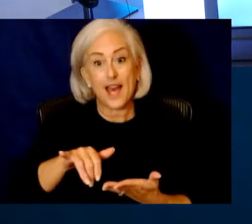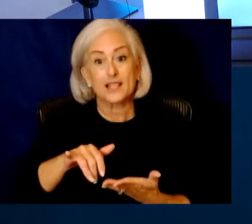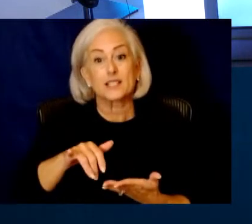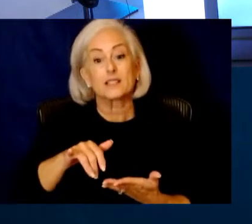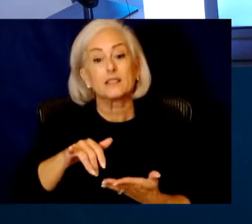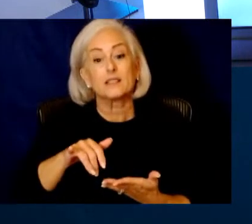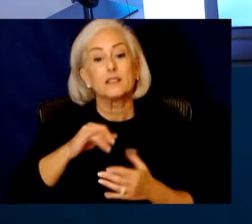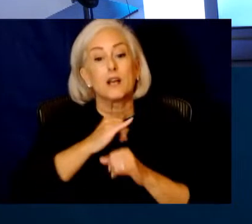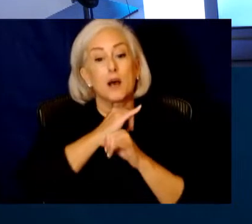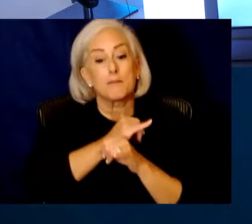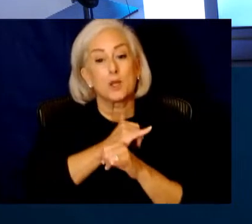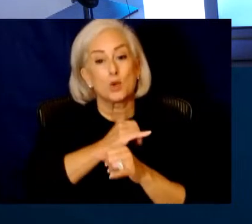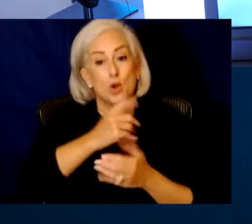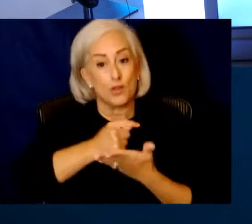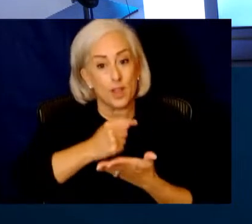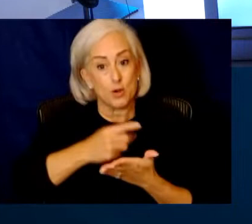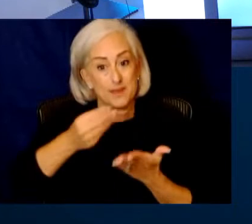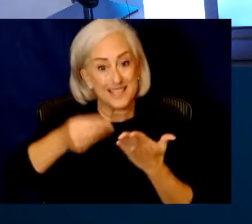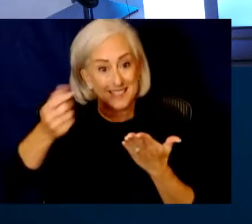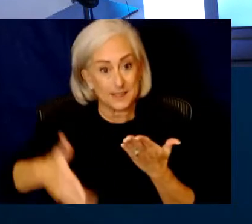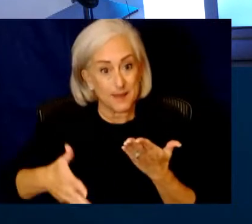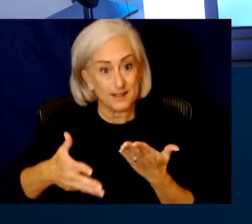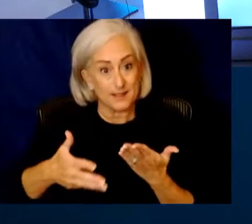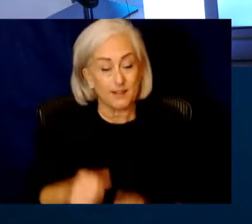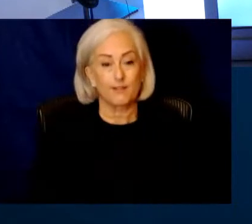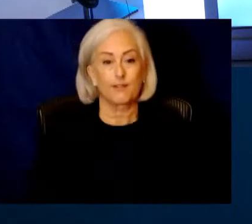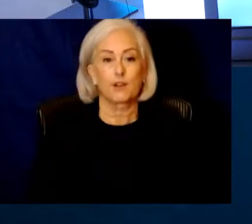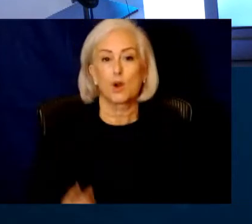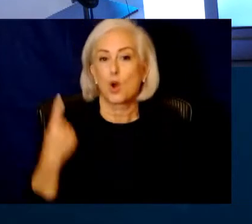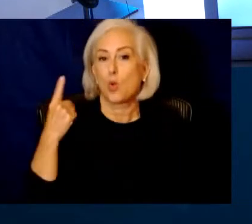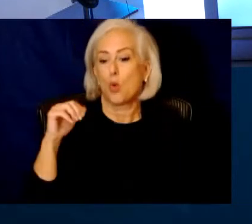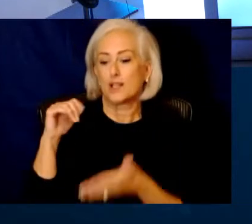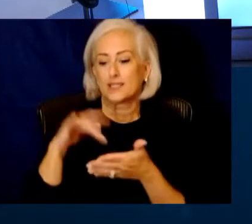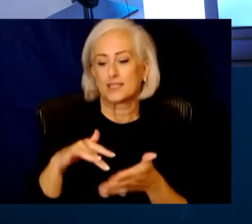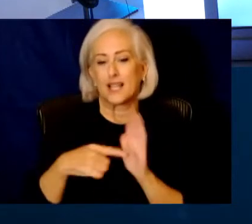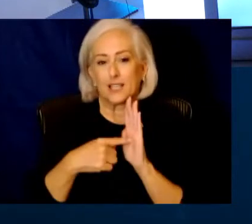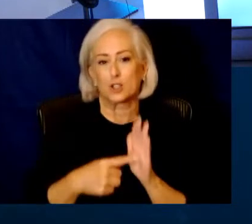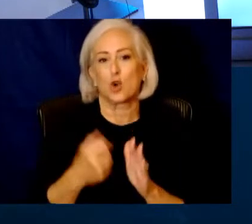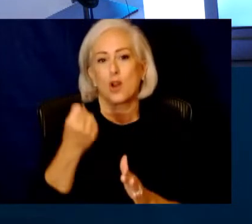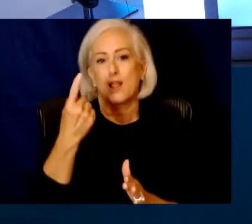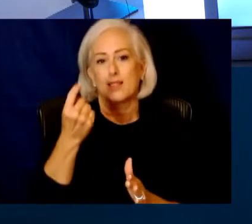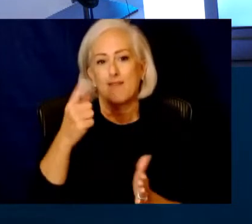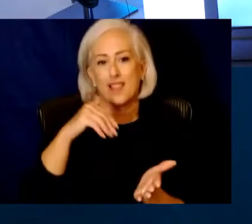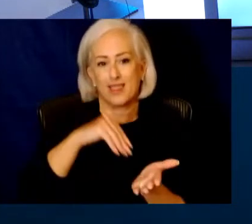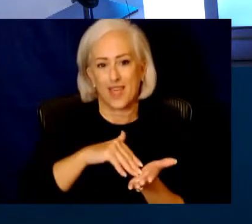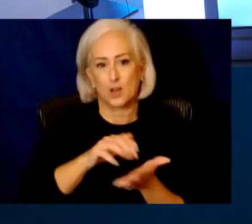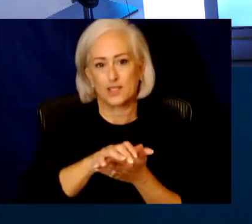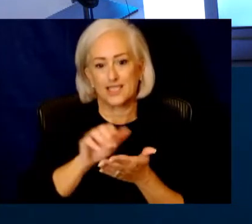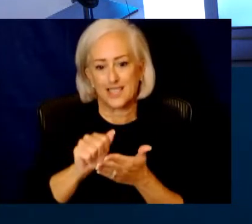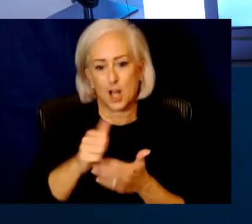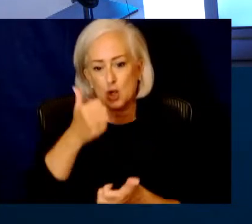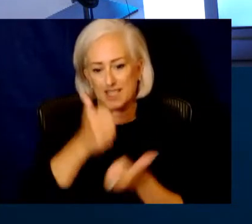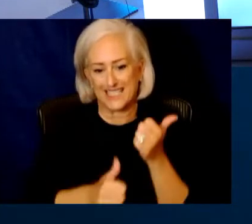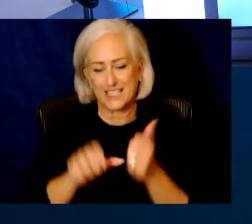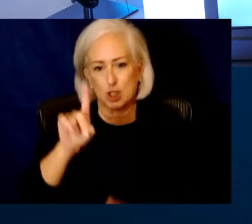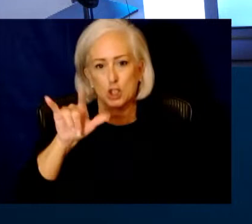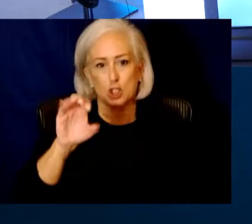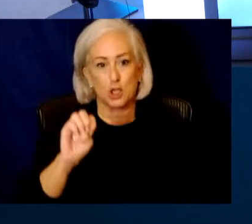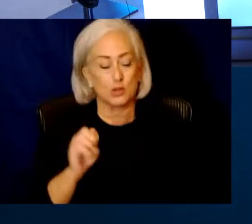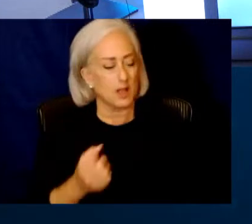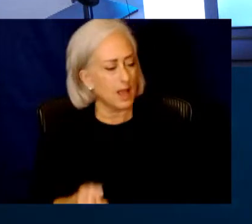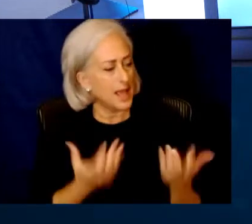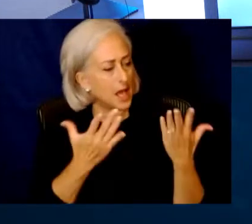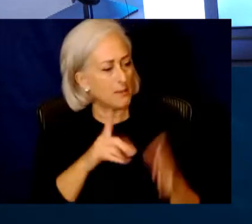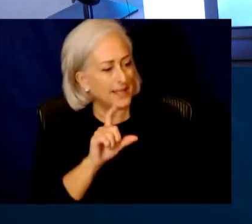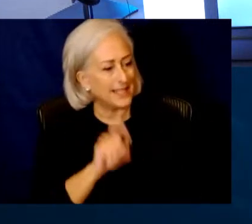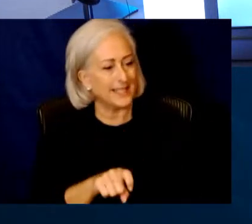expensive? So one study I saw was $11,000 a dose. How many doses do you have to have? It was one dose